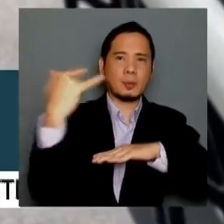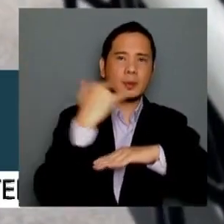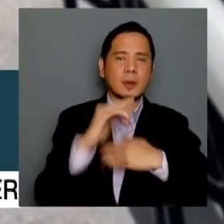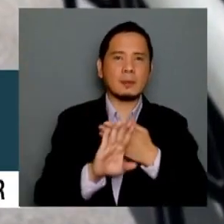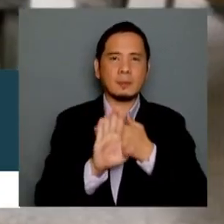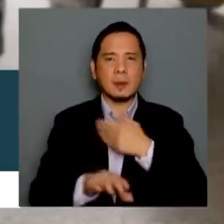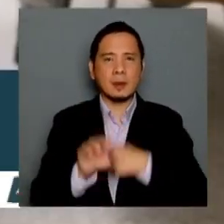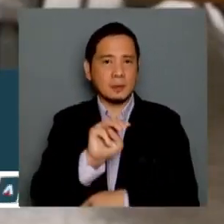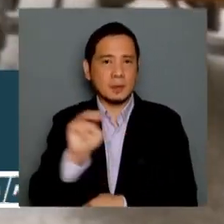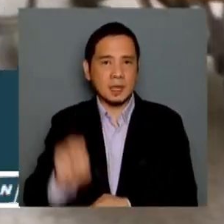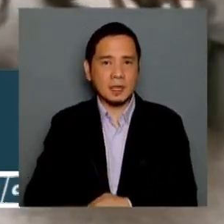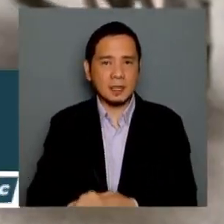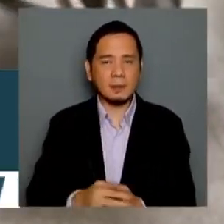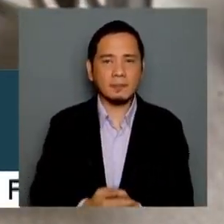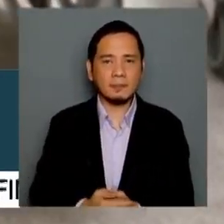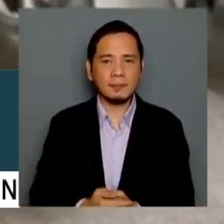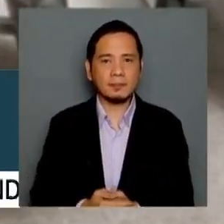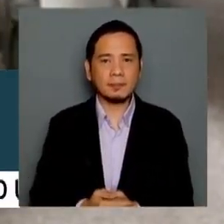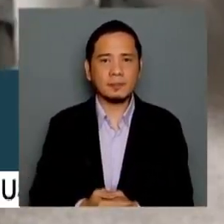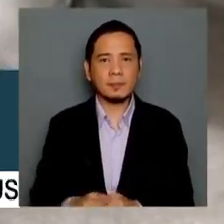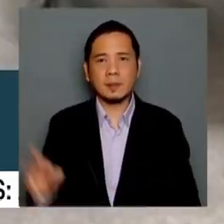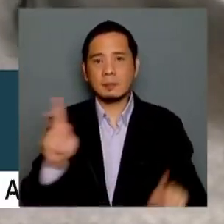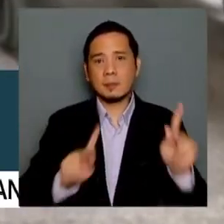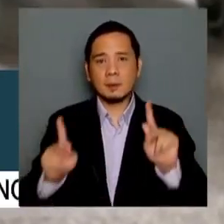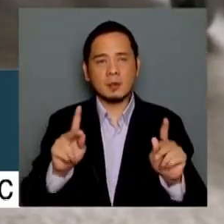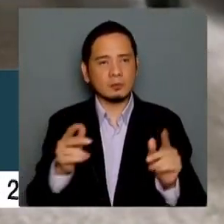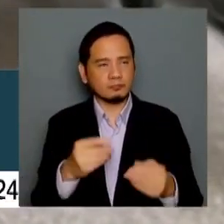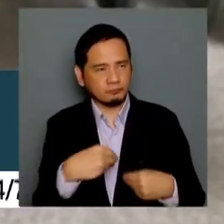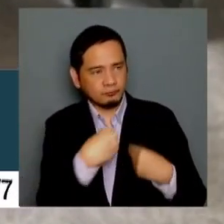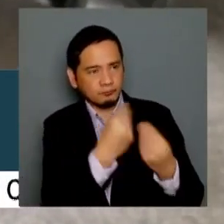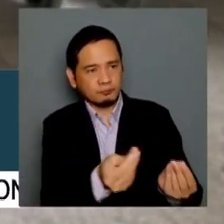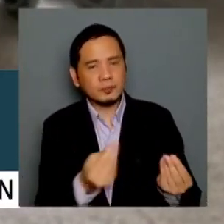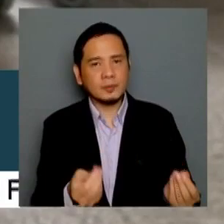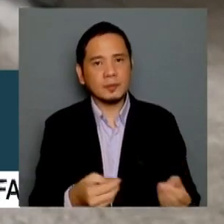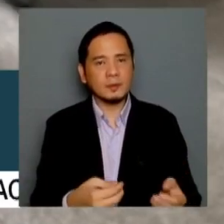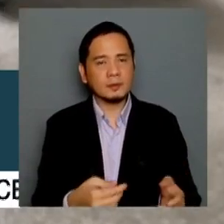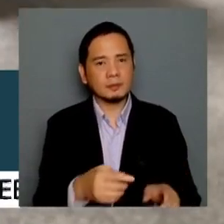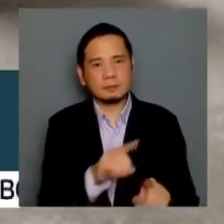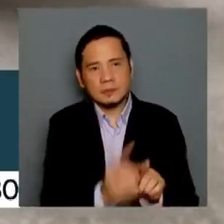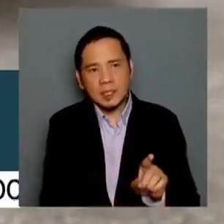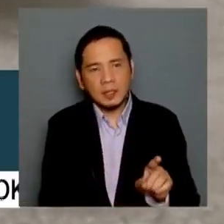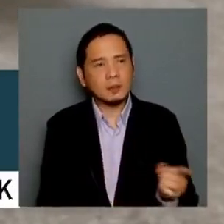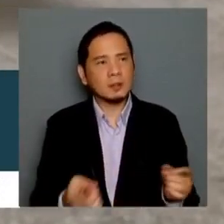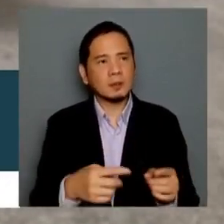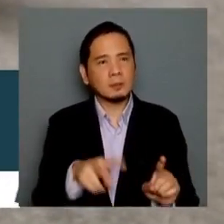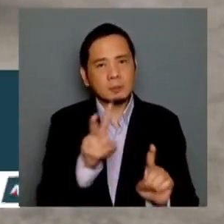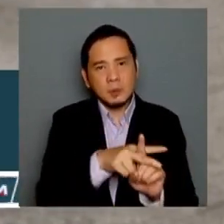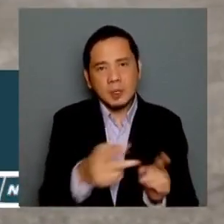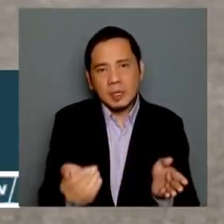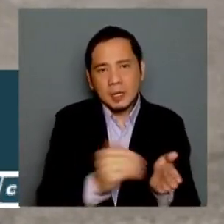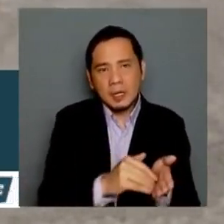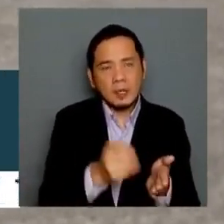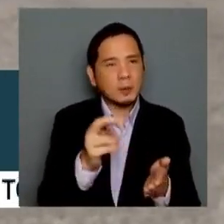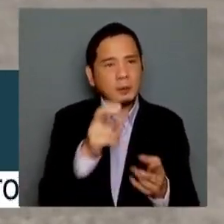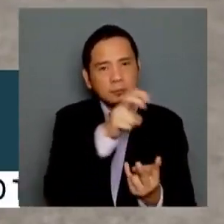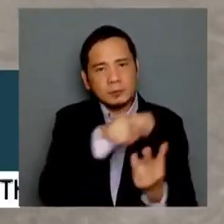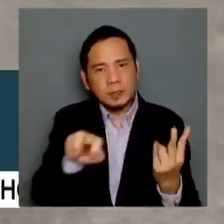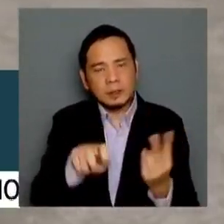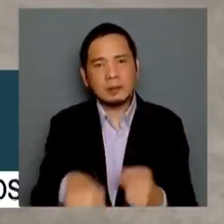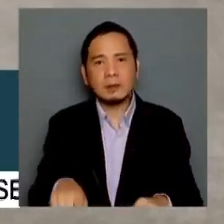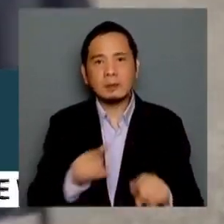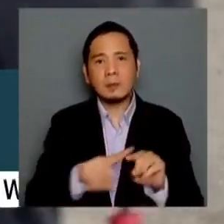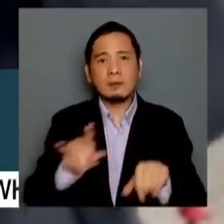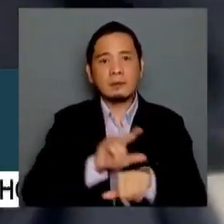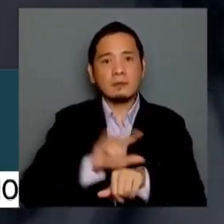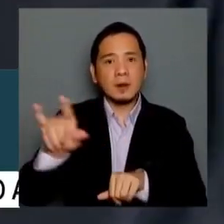Manila. The passengers were offered refunds, rebooking, or rerouting. But the flight to Osamis tomorrow is already